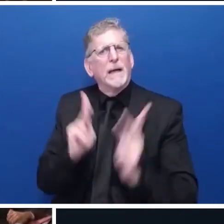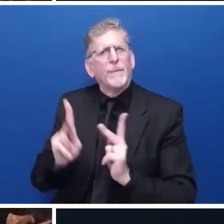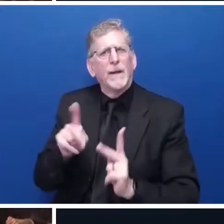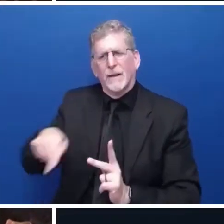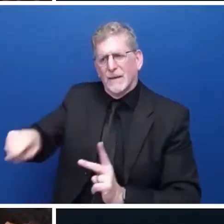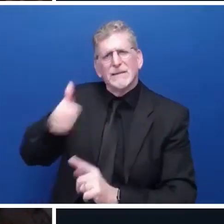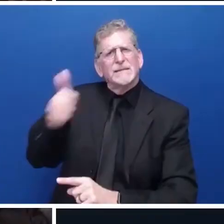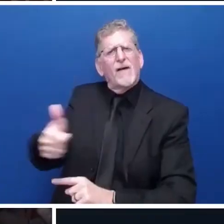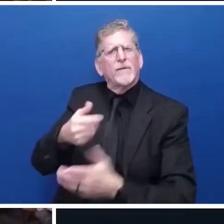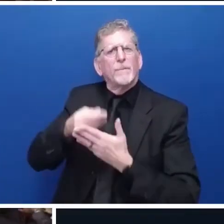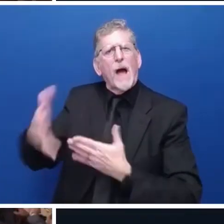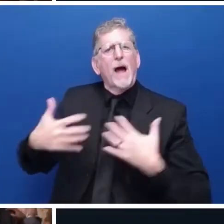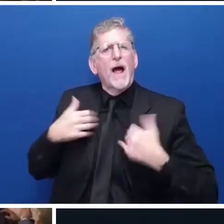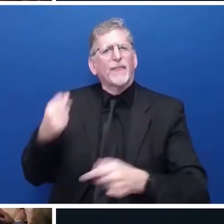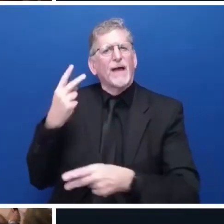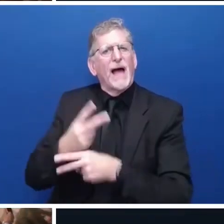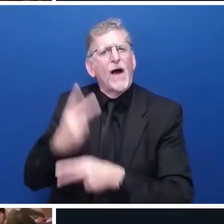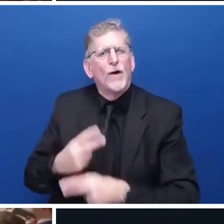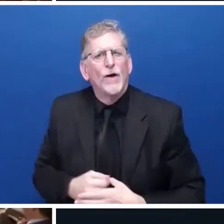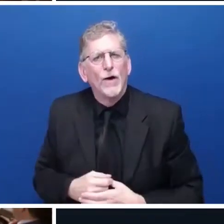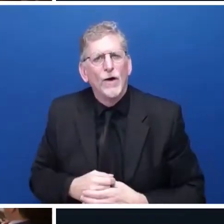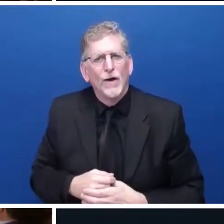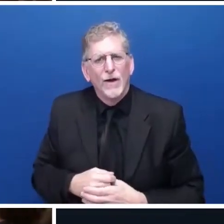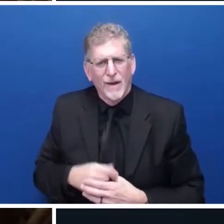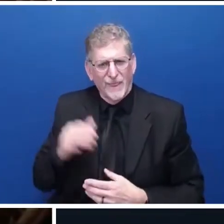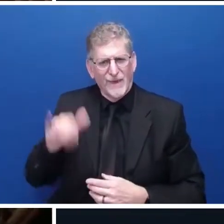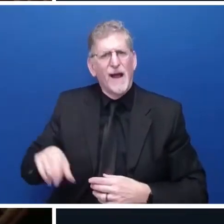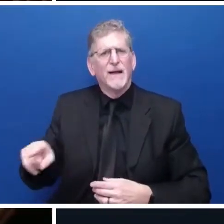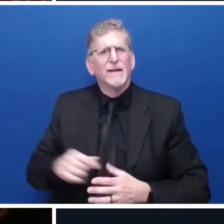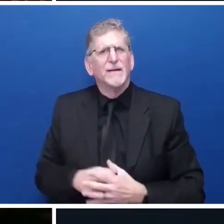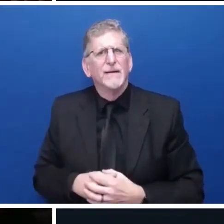health care at a much lower cost.